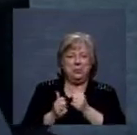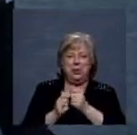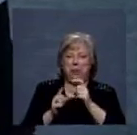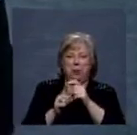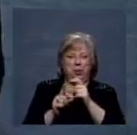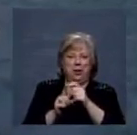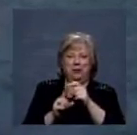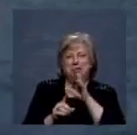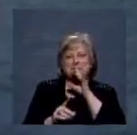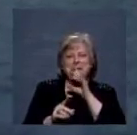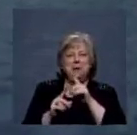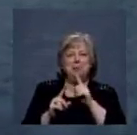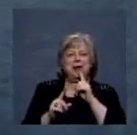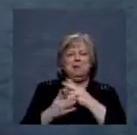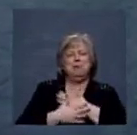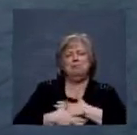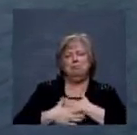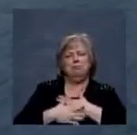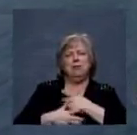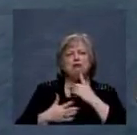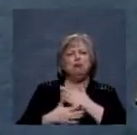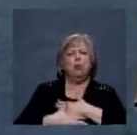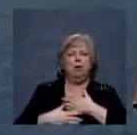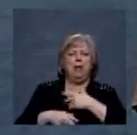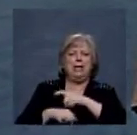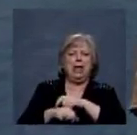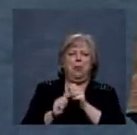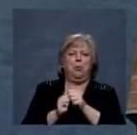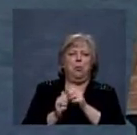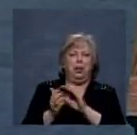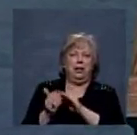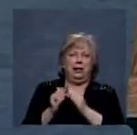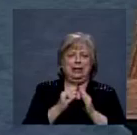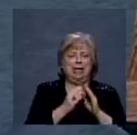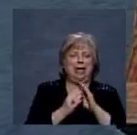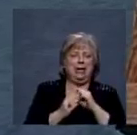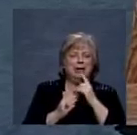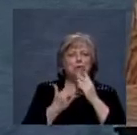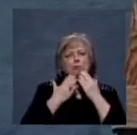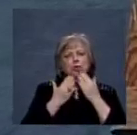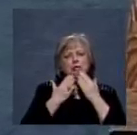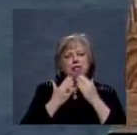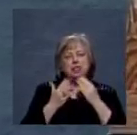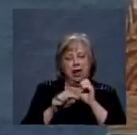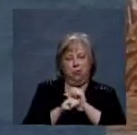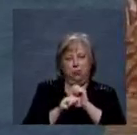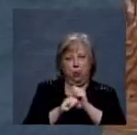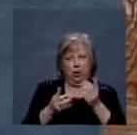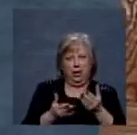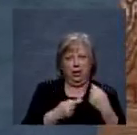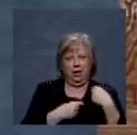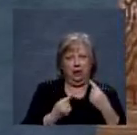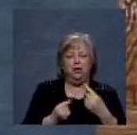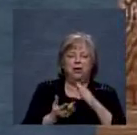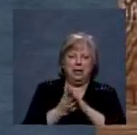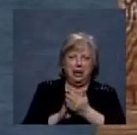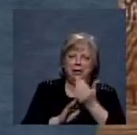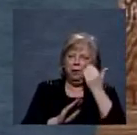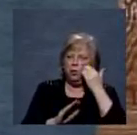really appreciate it. I have enjoyed my time at the city, and I really appreciate being able to work here and being able to get to know